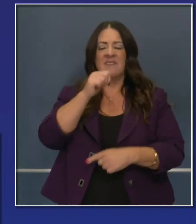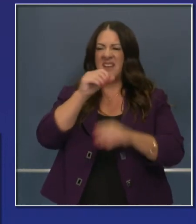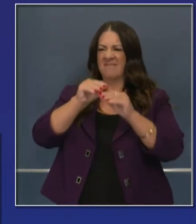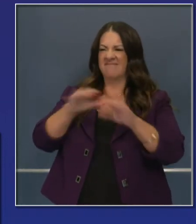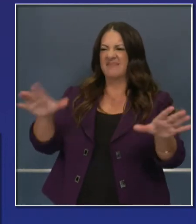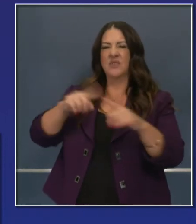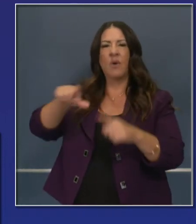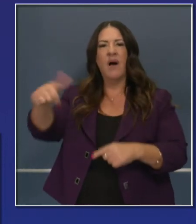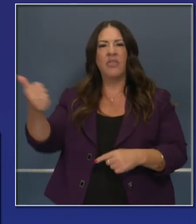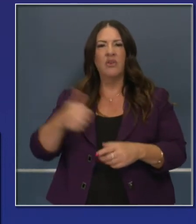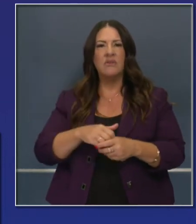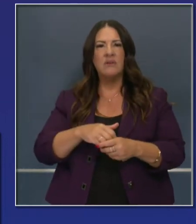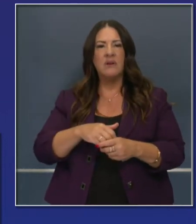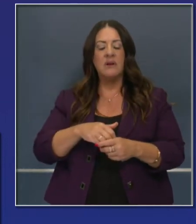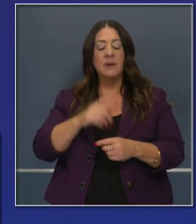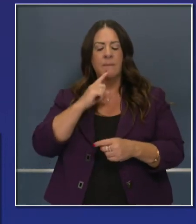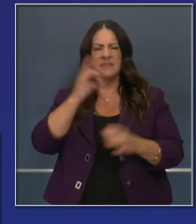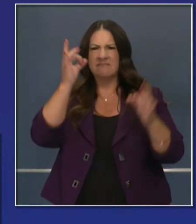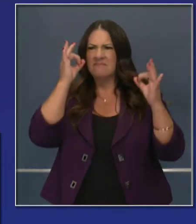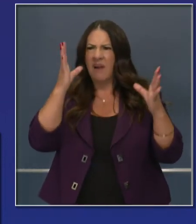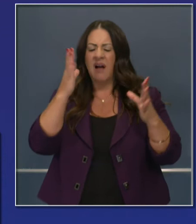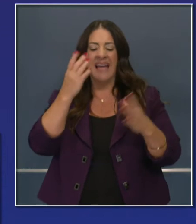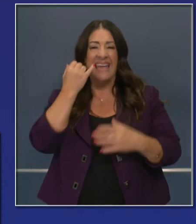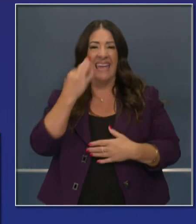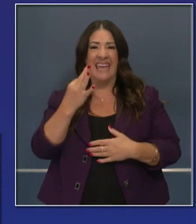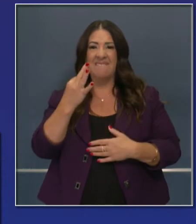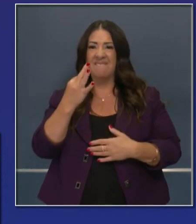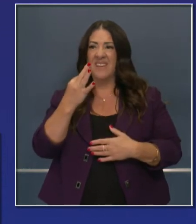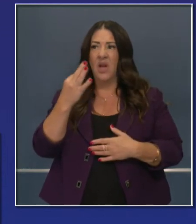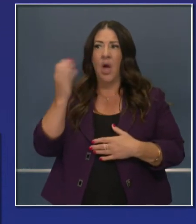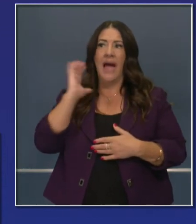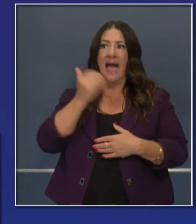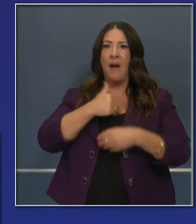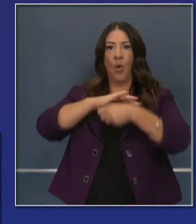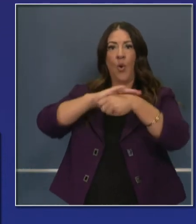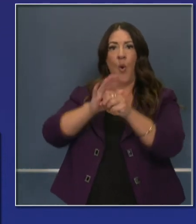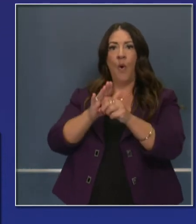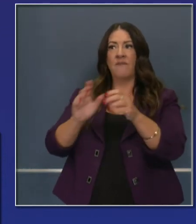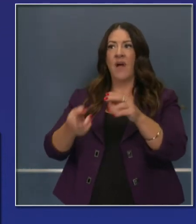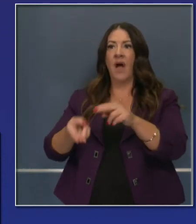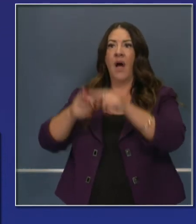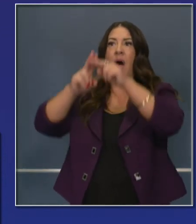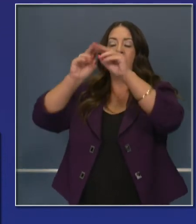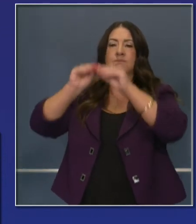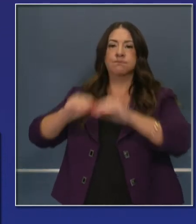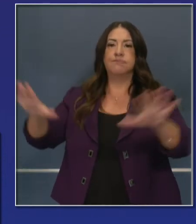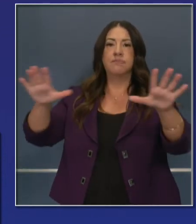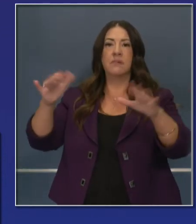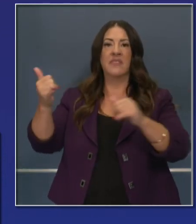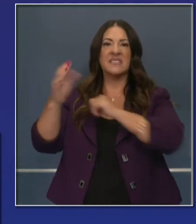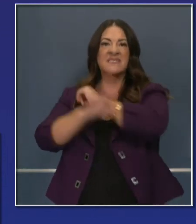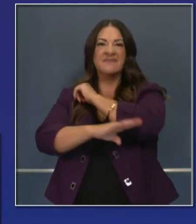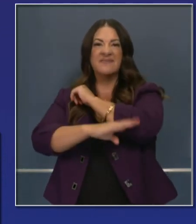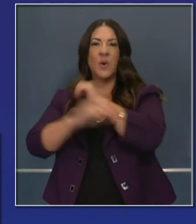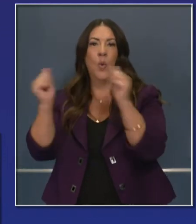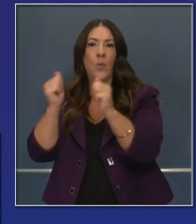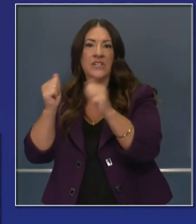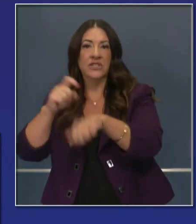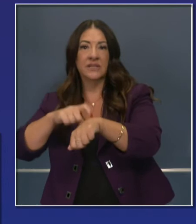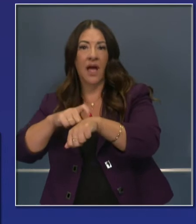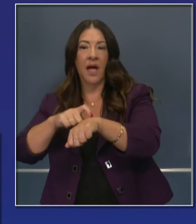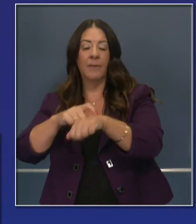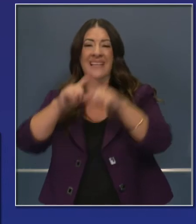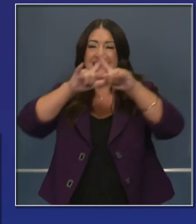the twindemic of a potential second wave of COVID-19 transmissions and the flu